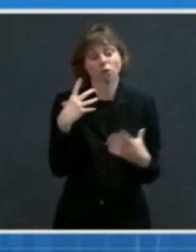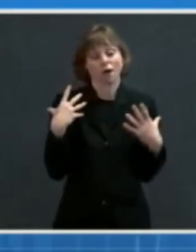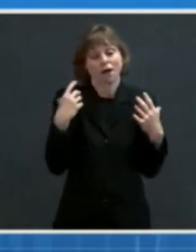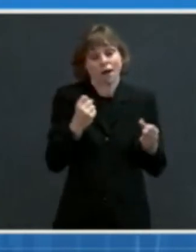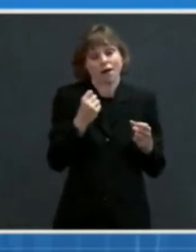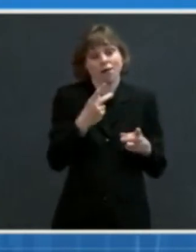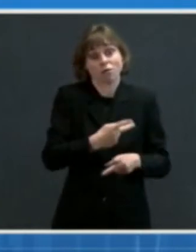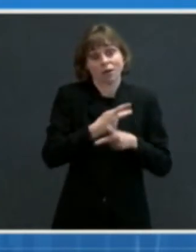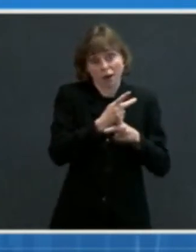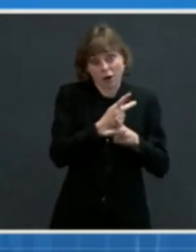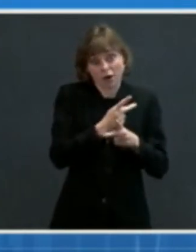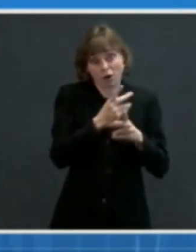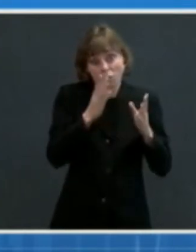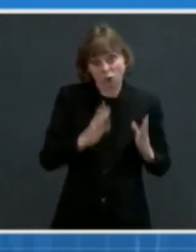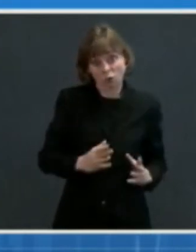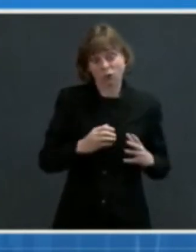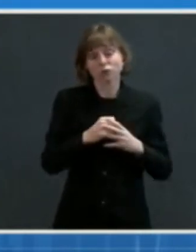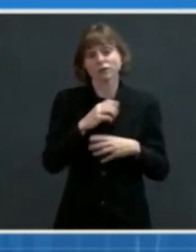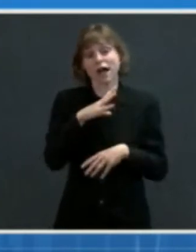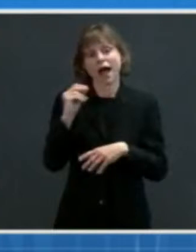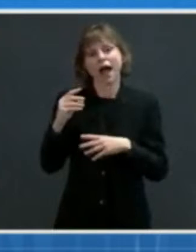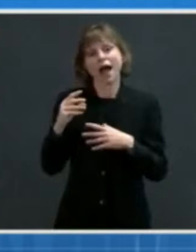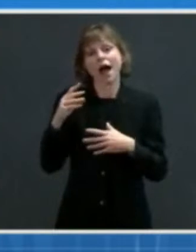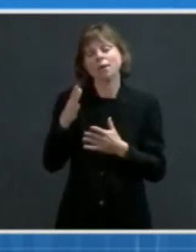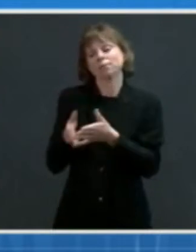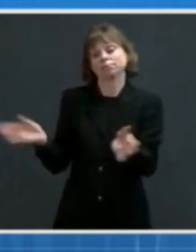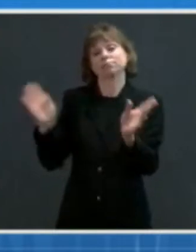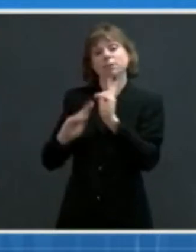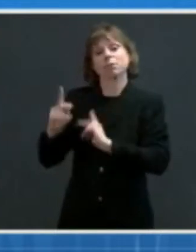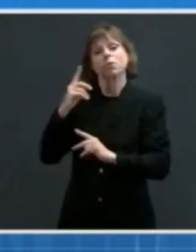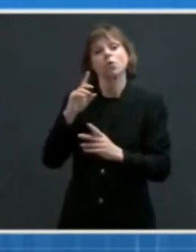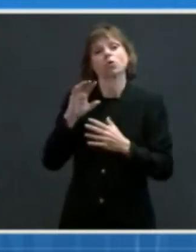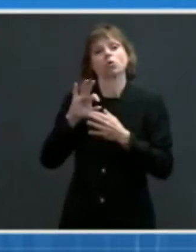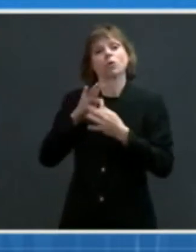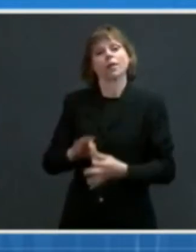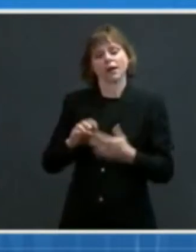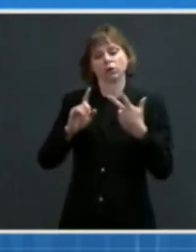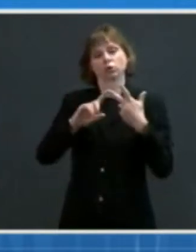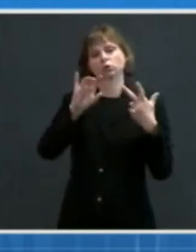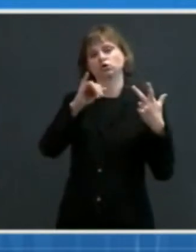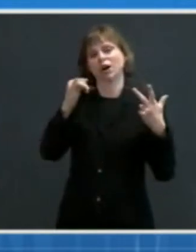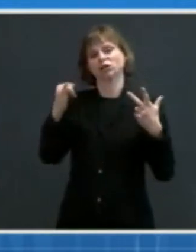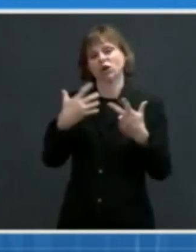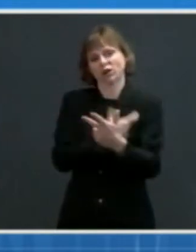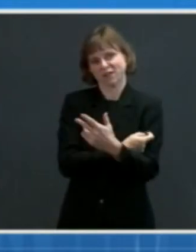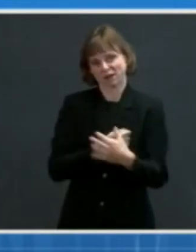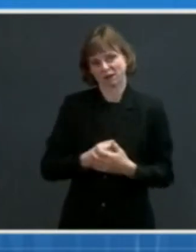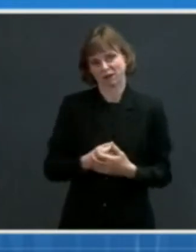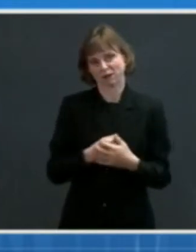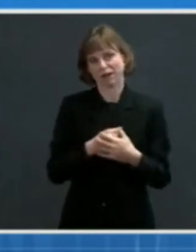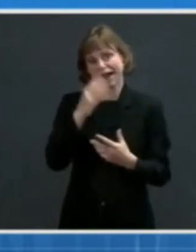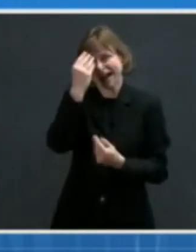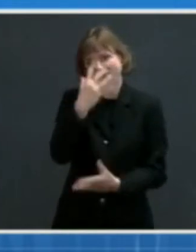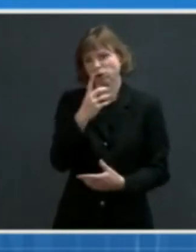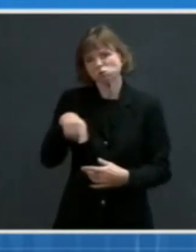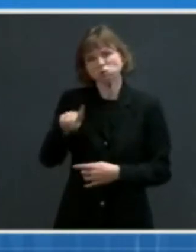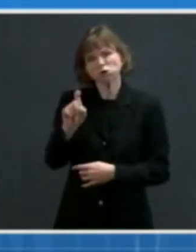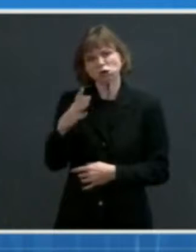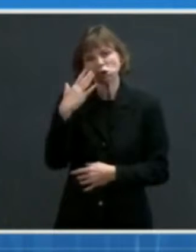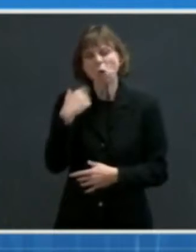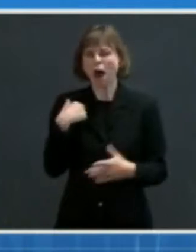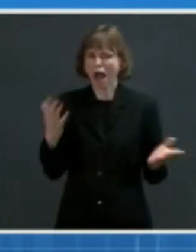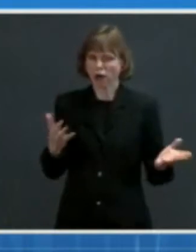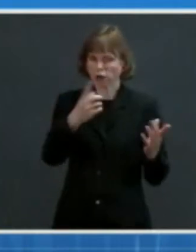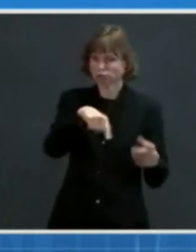public about the new Johnson & Johnson vaccine, including information people should know before getting a vaccine. I encourage you to check out